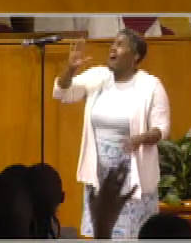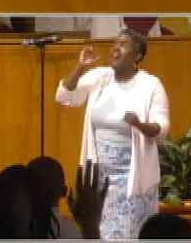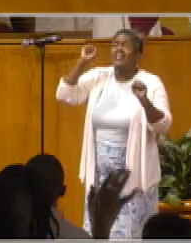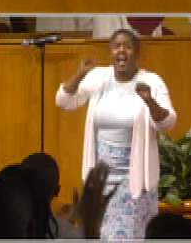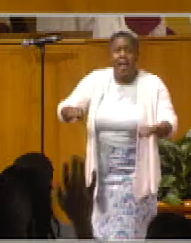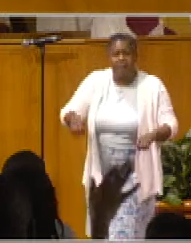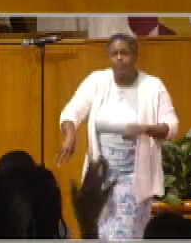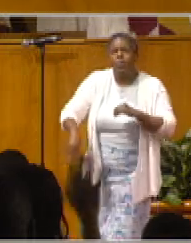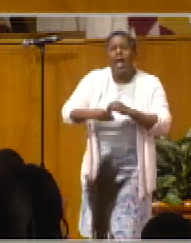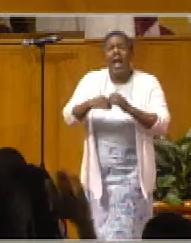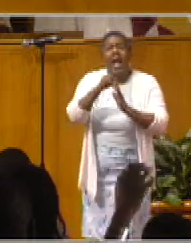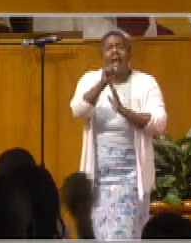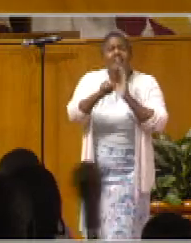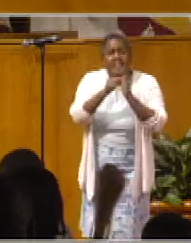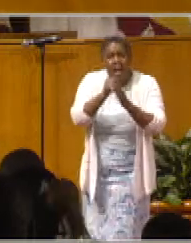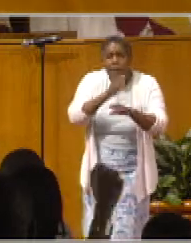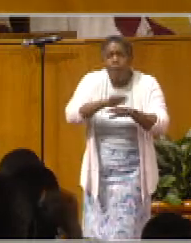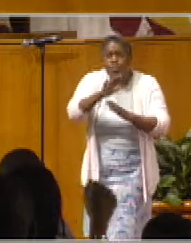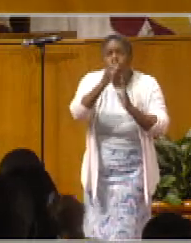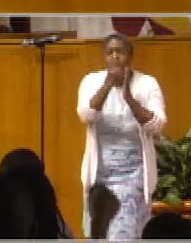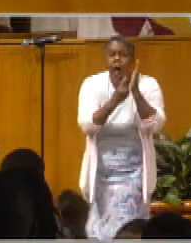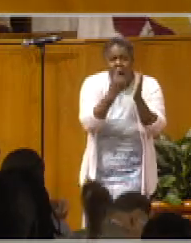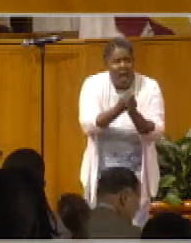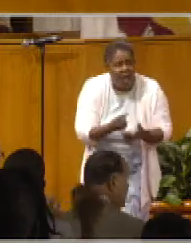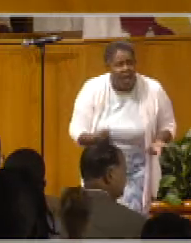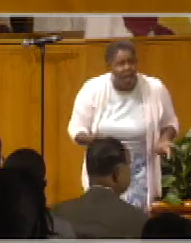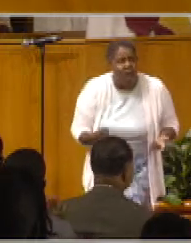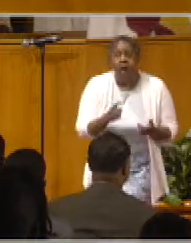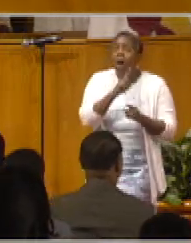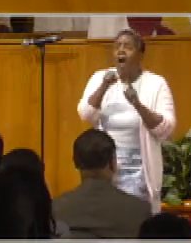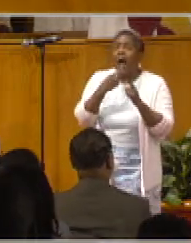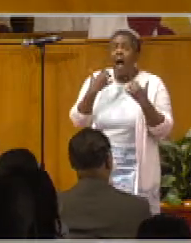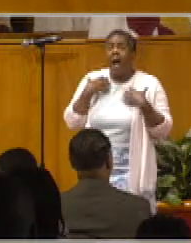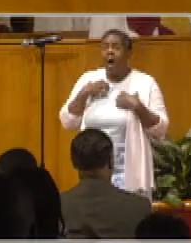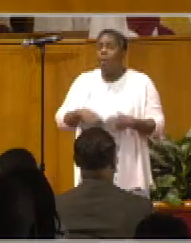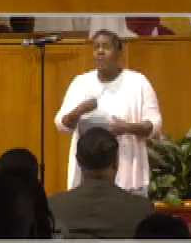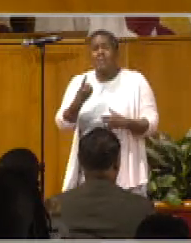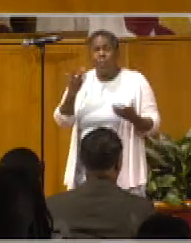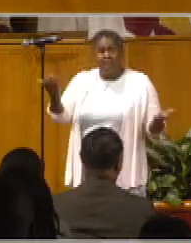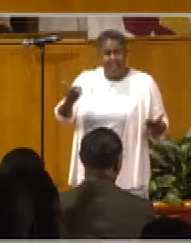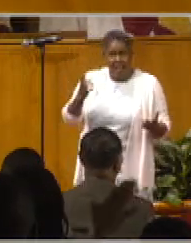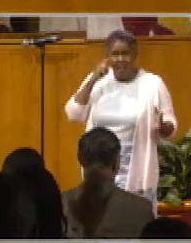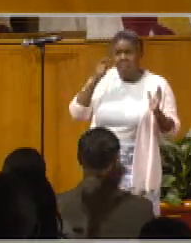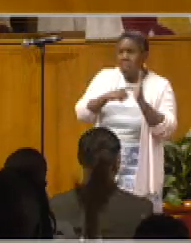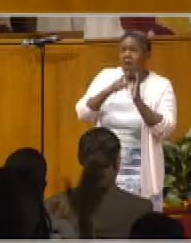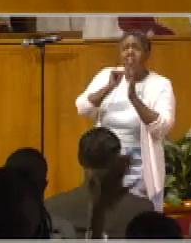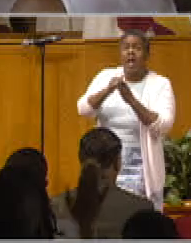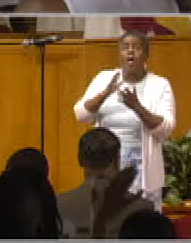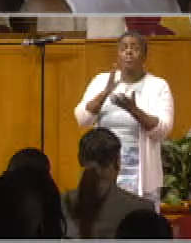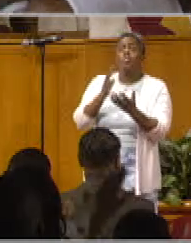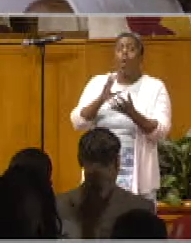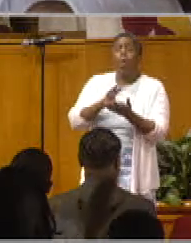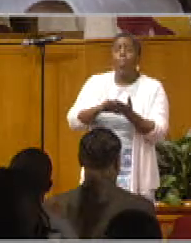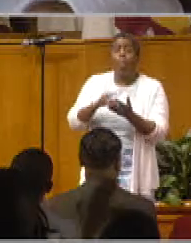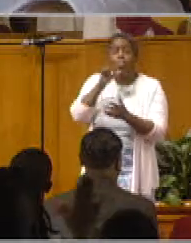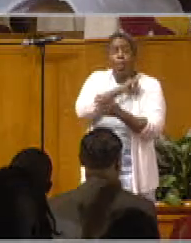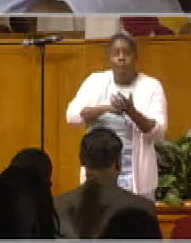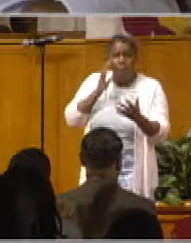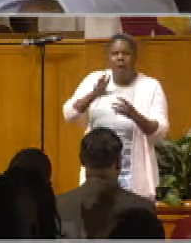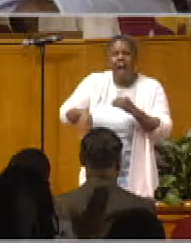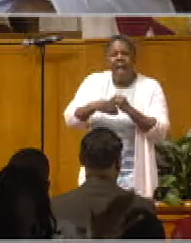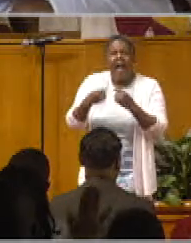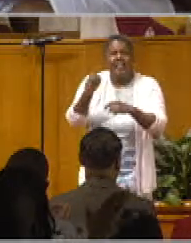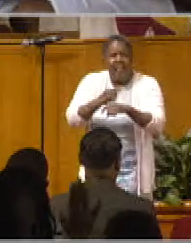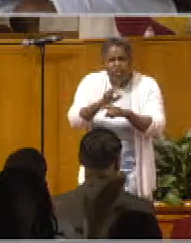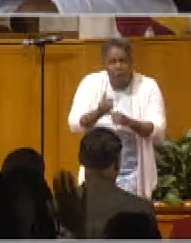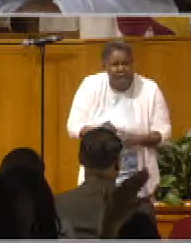put time back on your clock. I wish I had a witness here that the Lord will add days to your life. He'll